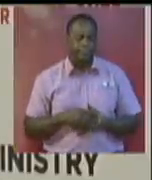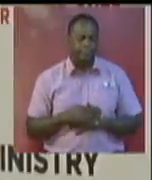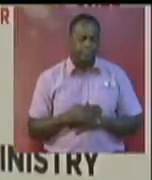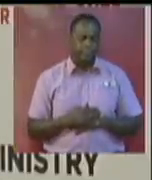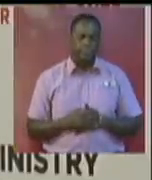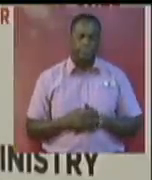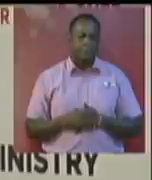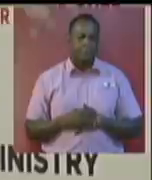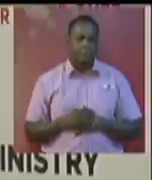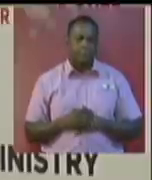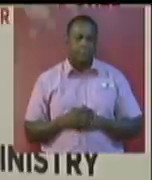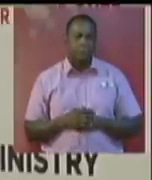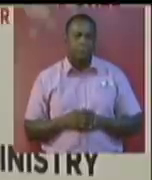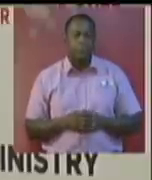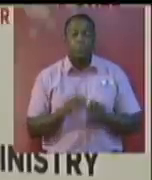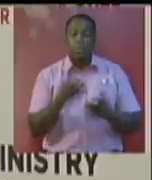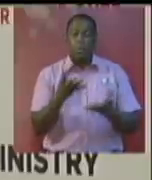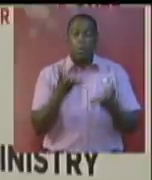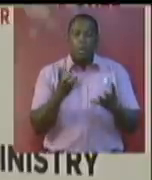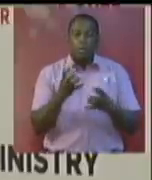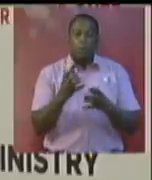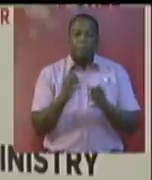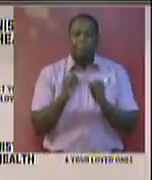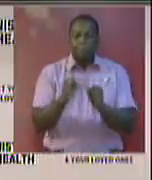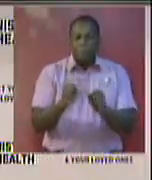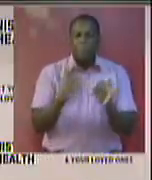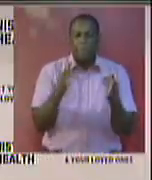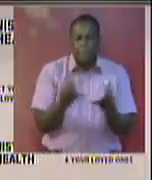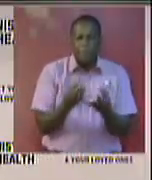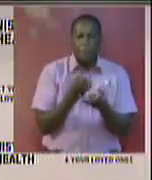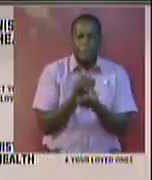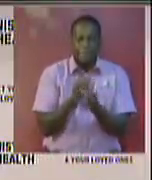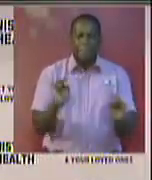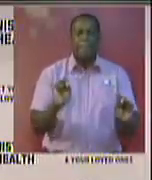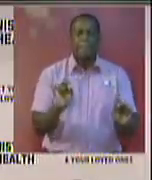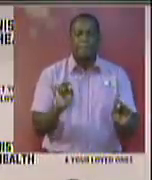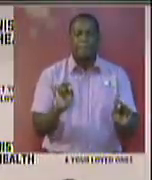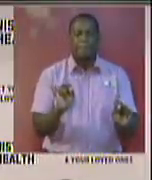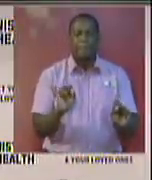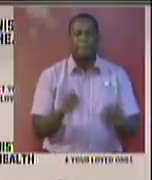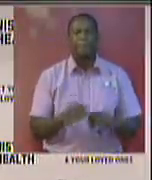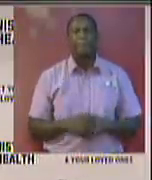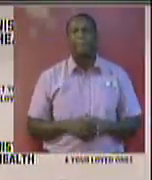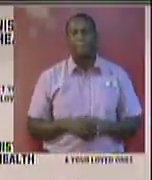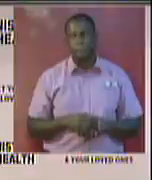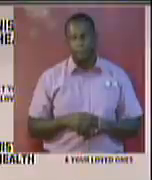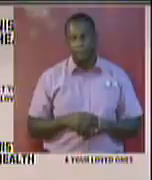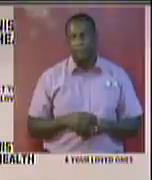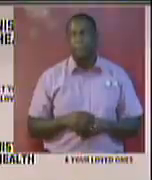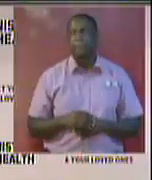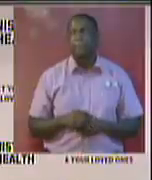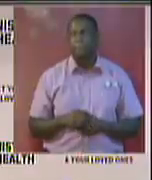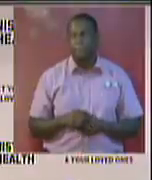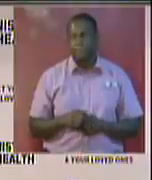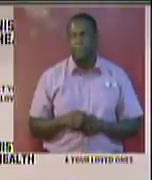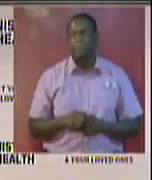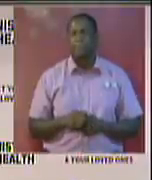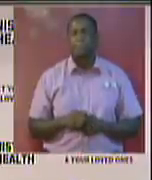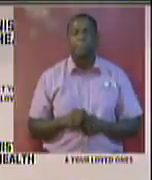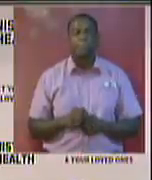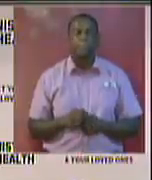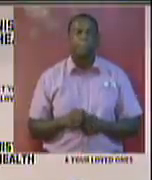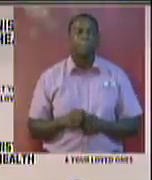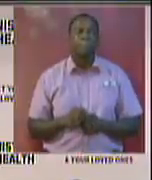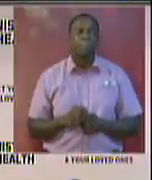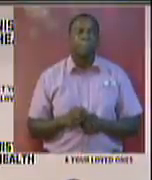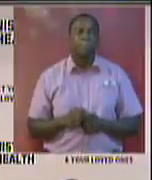safe and free from COVID-19. Okay, thank you very much, Ms. Alcantara. Thank you very much, Dr. Fraser, and we look forward to a